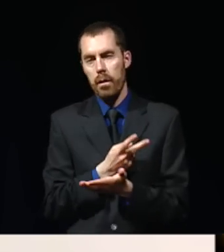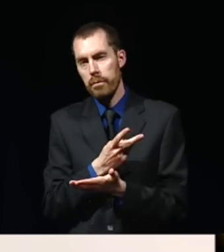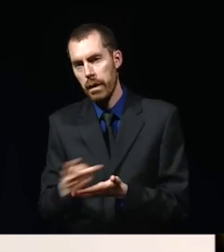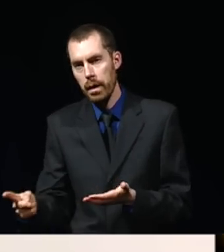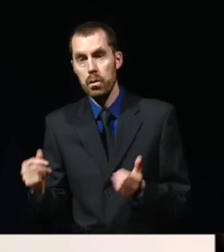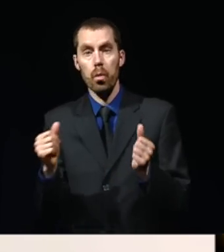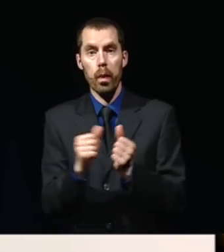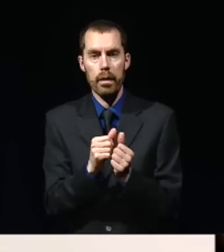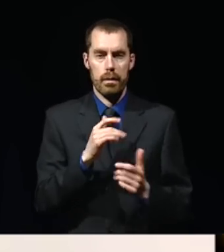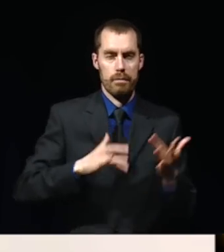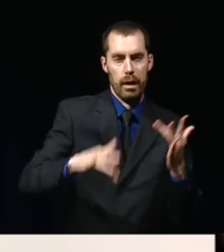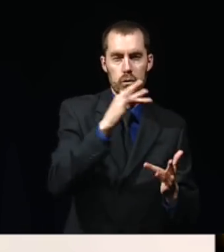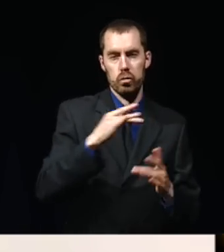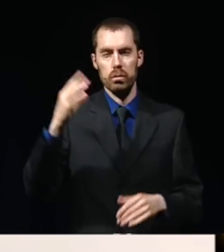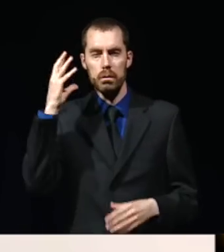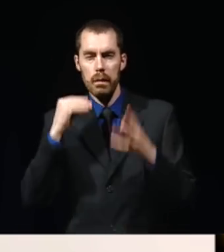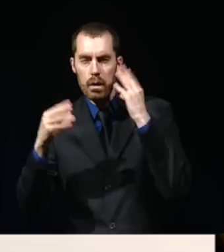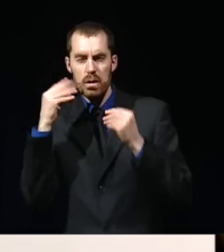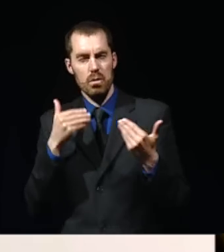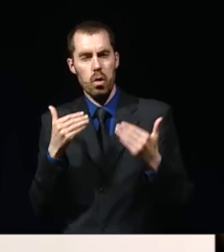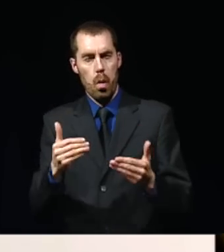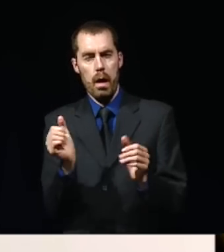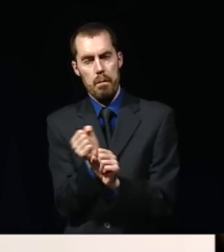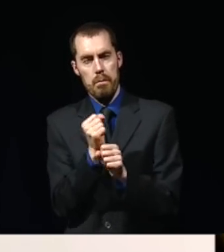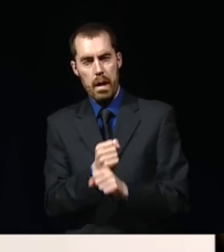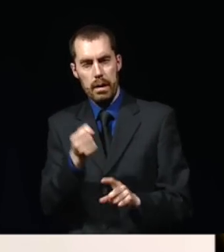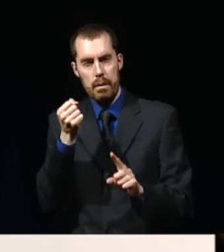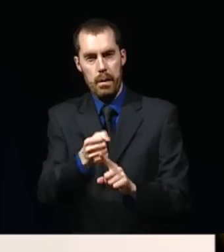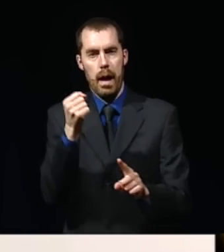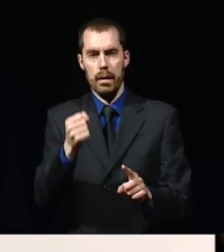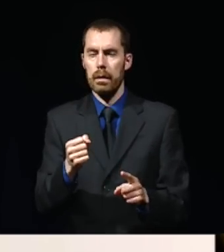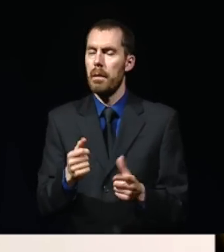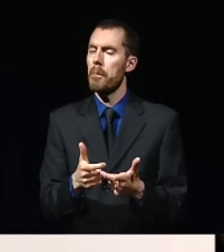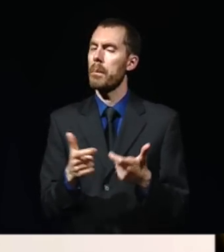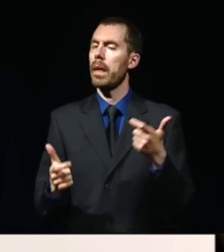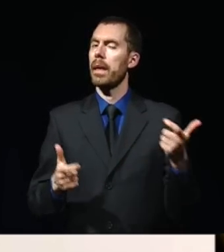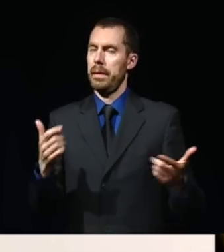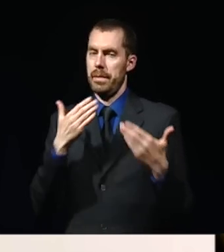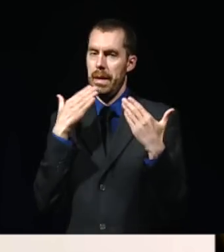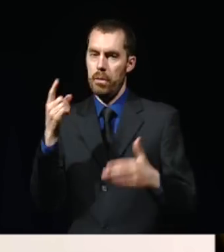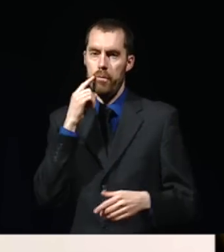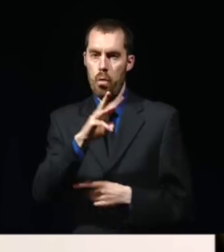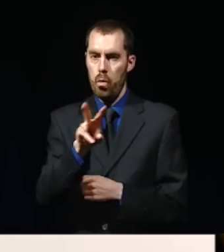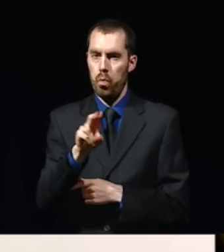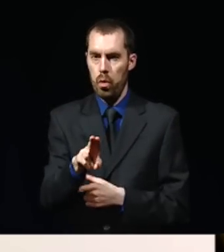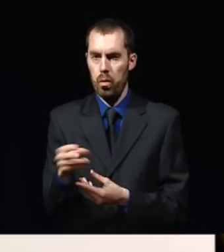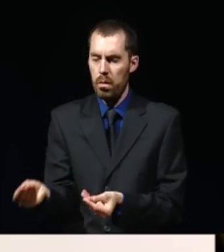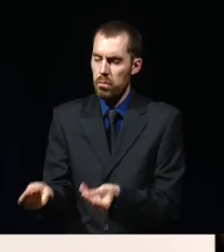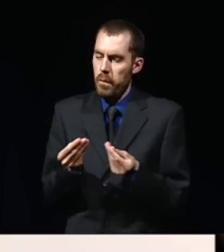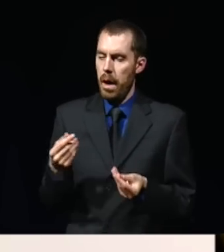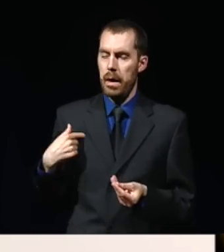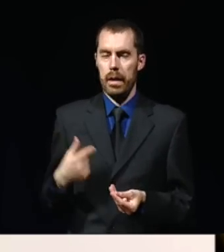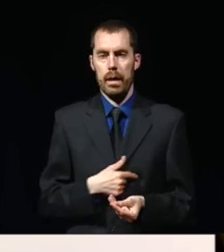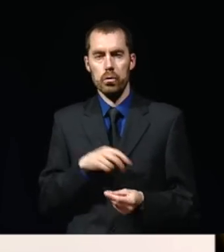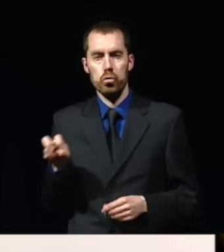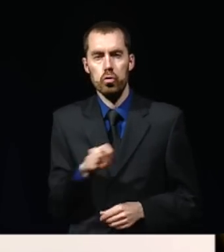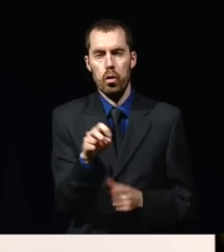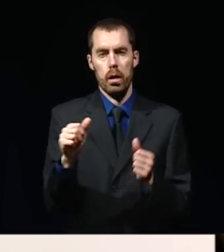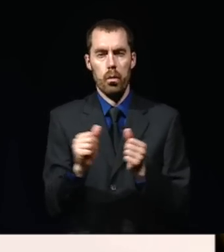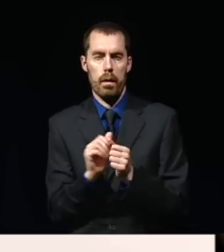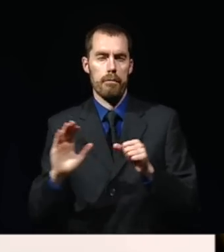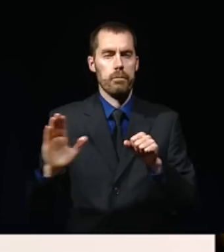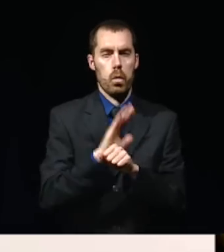experiences, to make a difference. Let's give a big thank you to WU for providing a journey packed full of experiences that make you who you